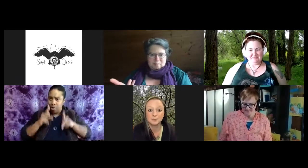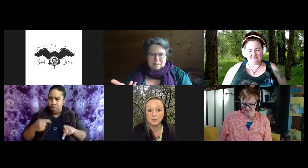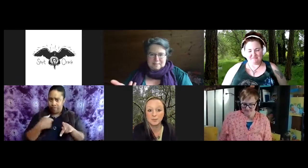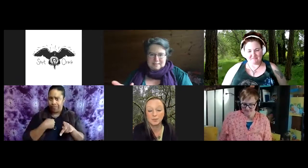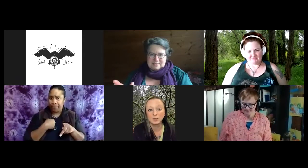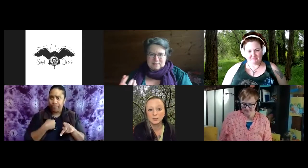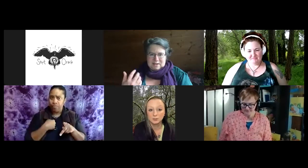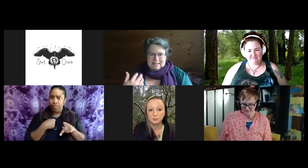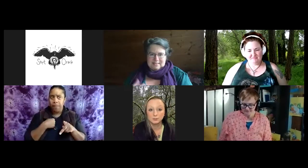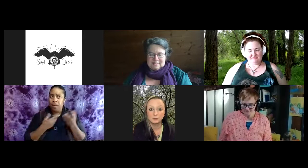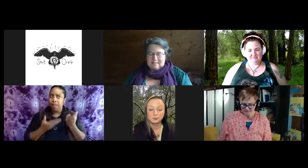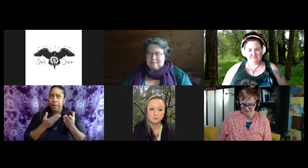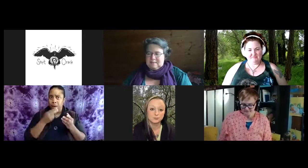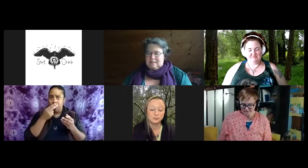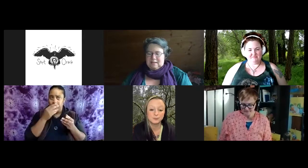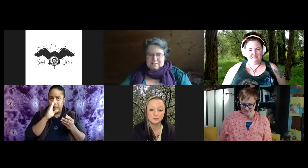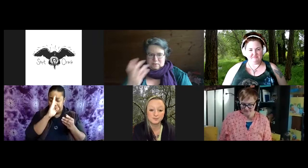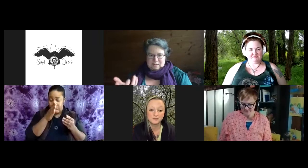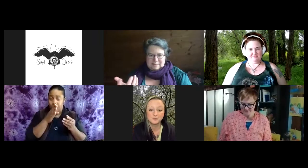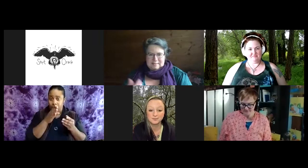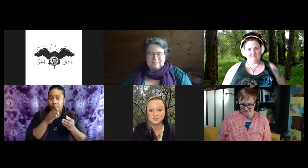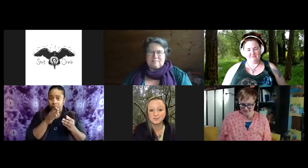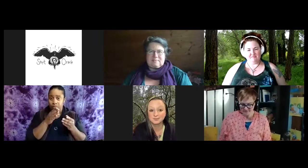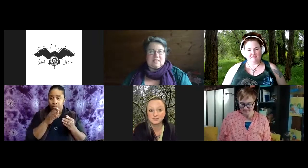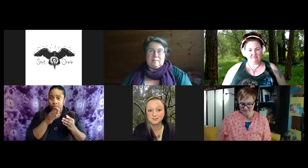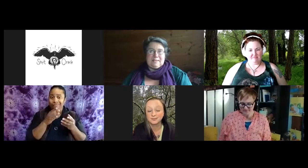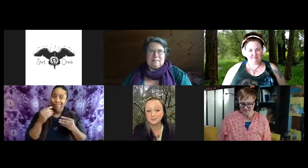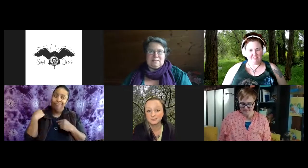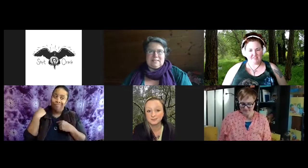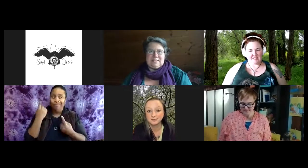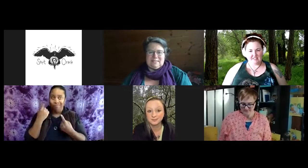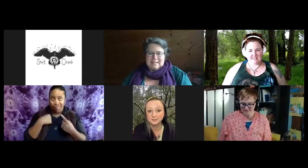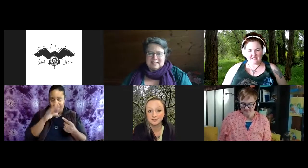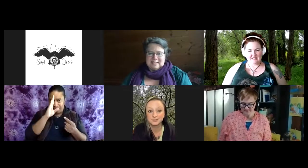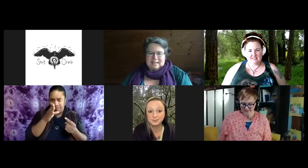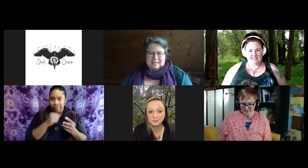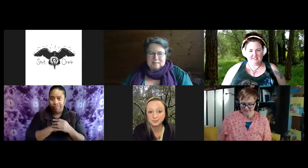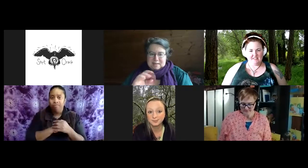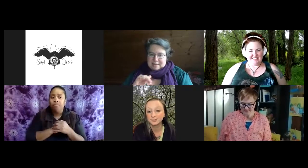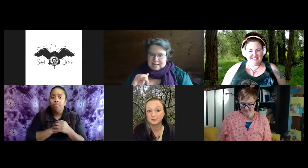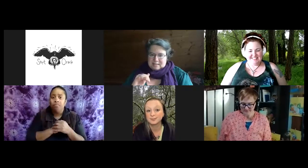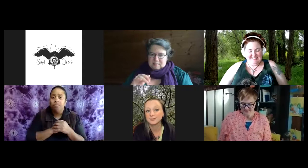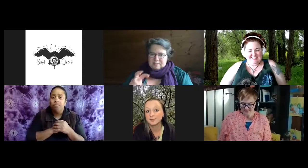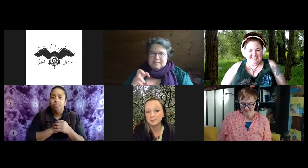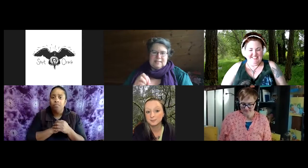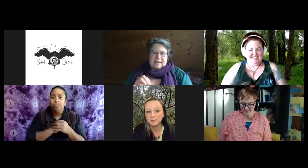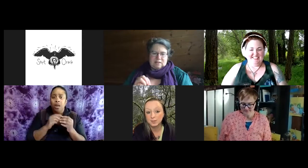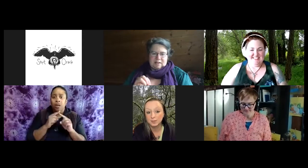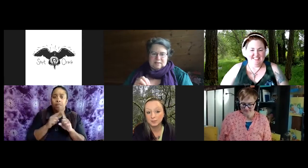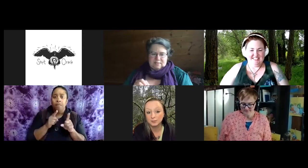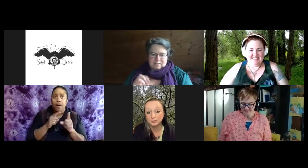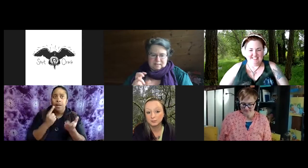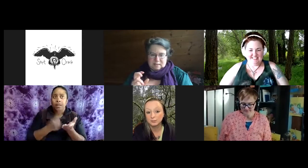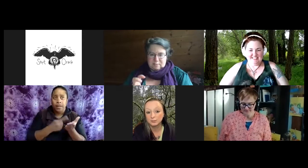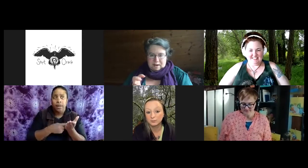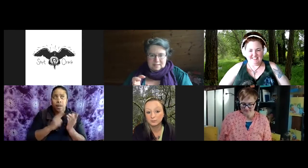of abrupt in some ways, you know, historically, maybe sometimes still. And but I'd get in some spaces in nature and